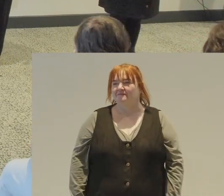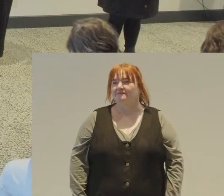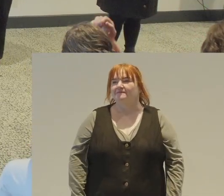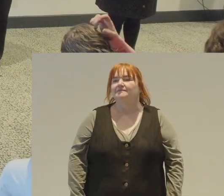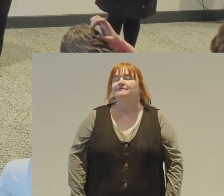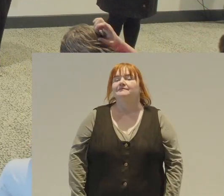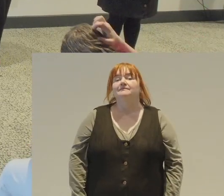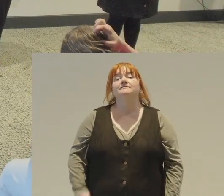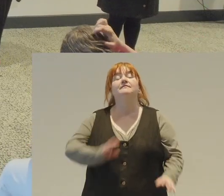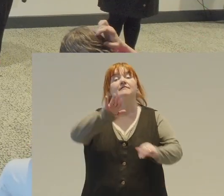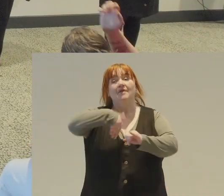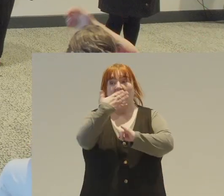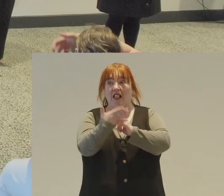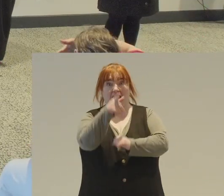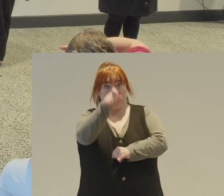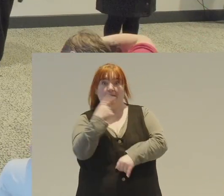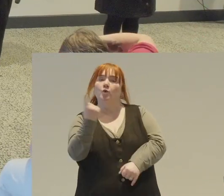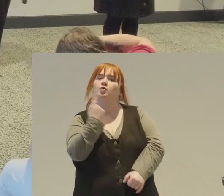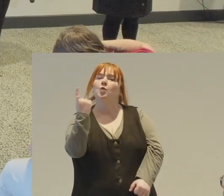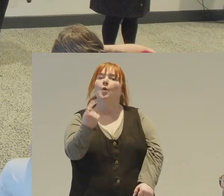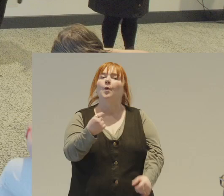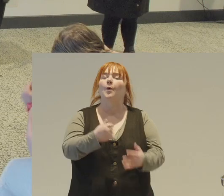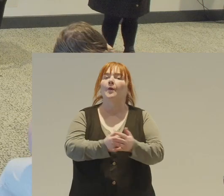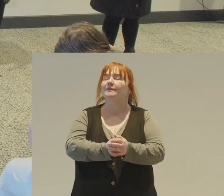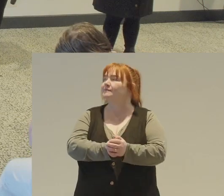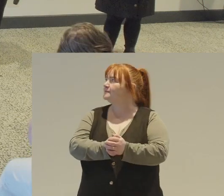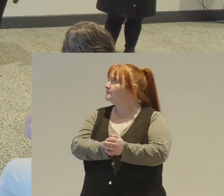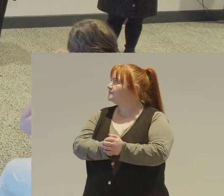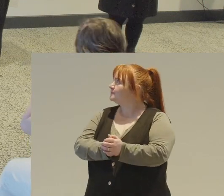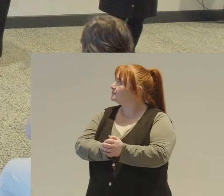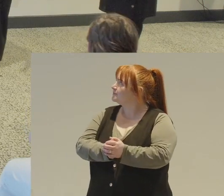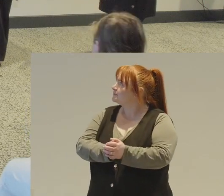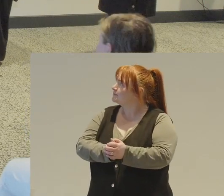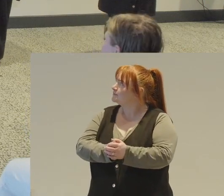And last but not least on our examples.